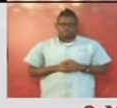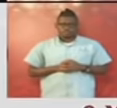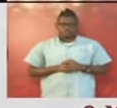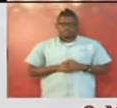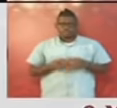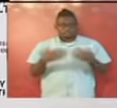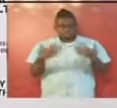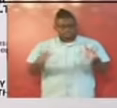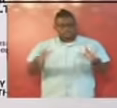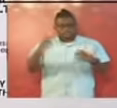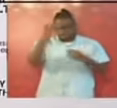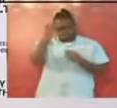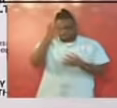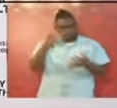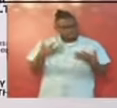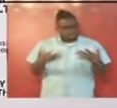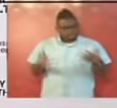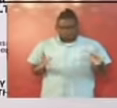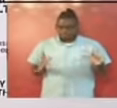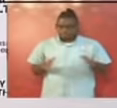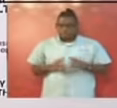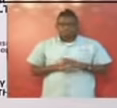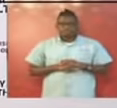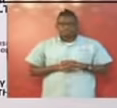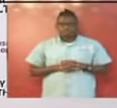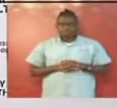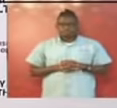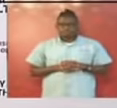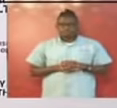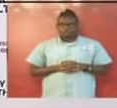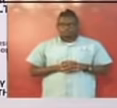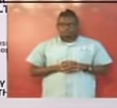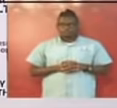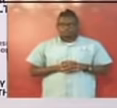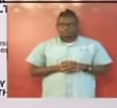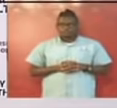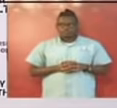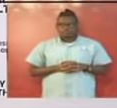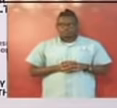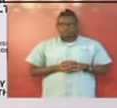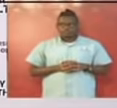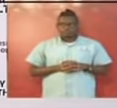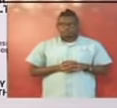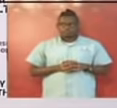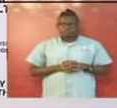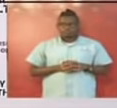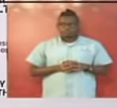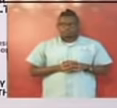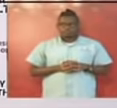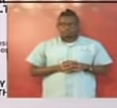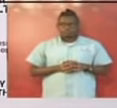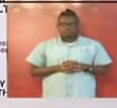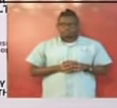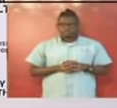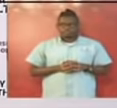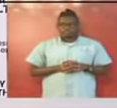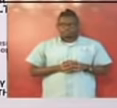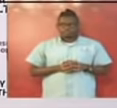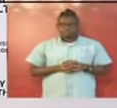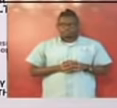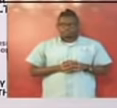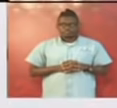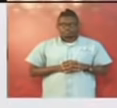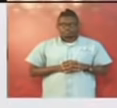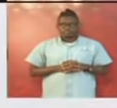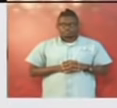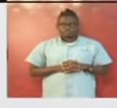for this morning. Thank you very much, CMO, for that clarification and some additional information on some of the comorbidities.